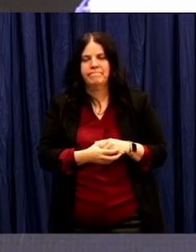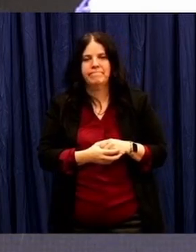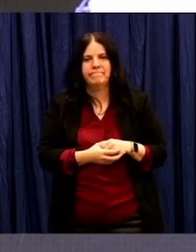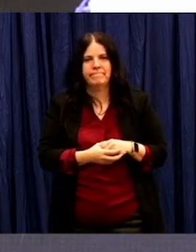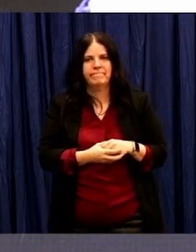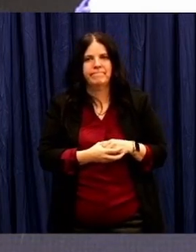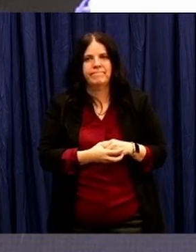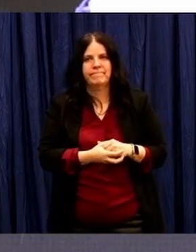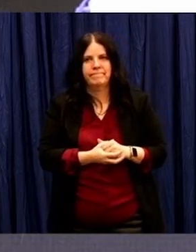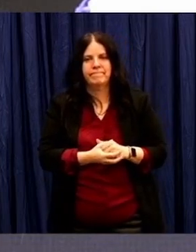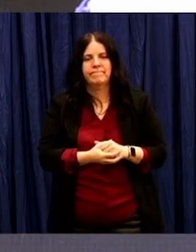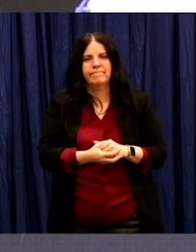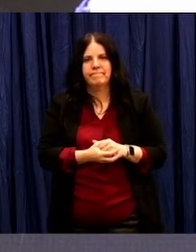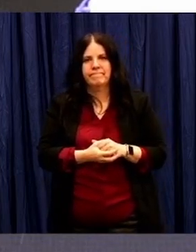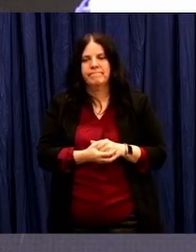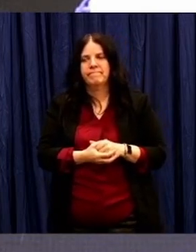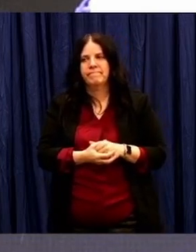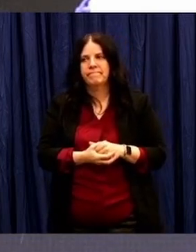Oh, wow, okay.